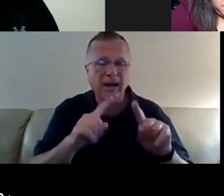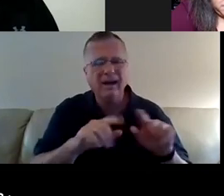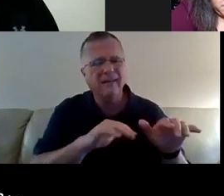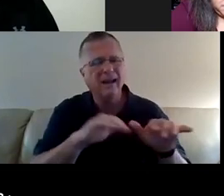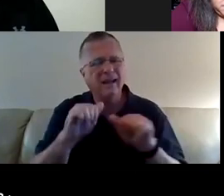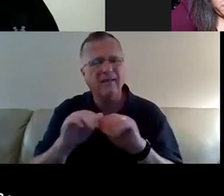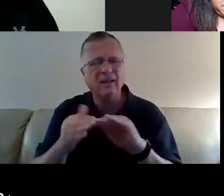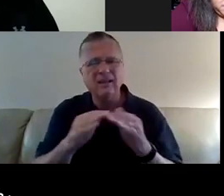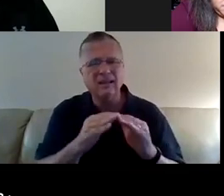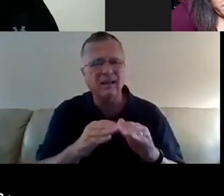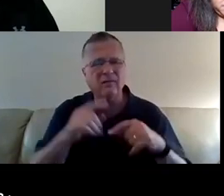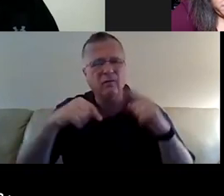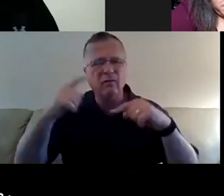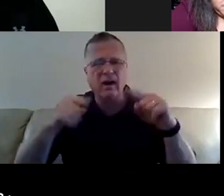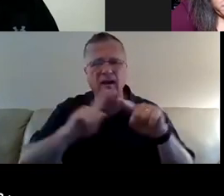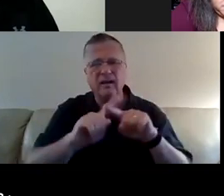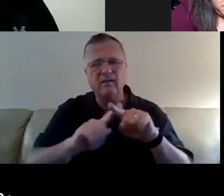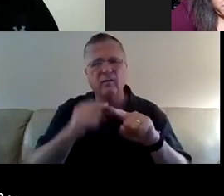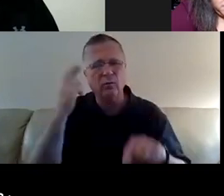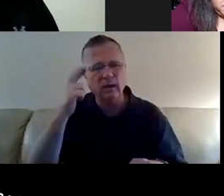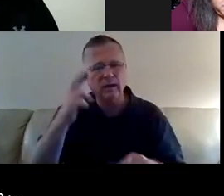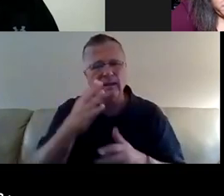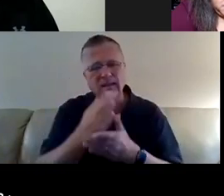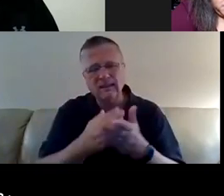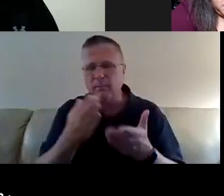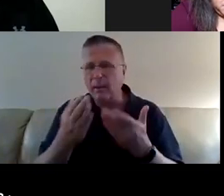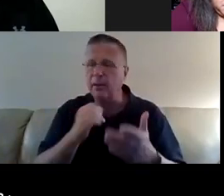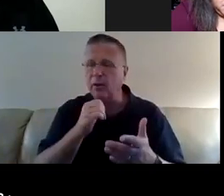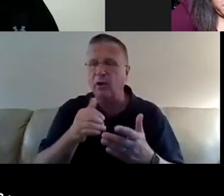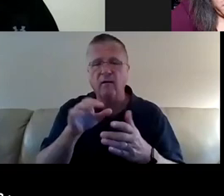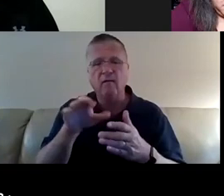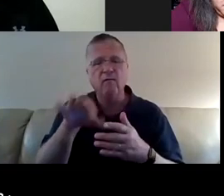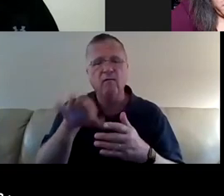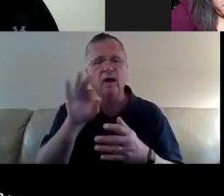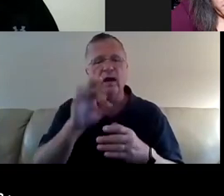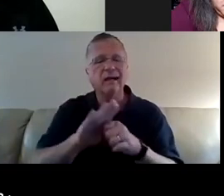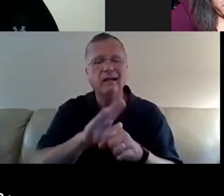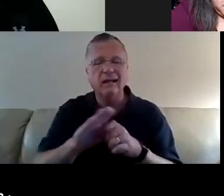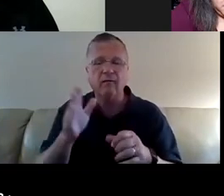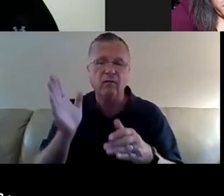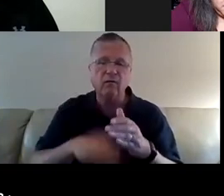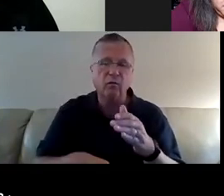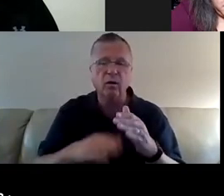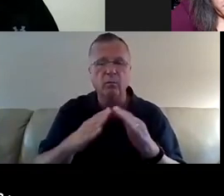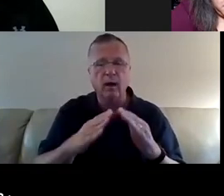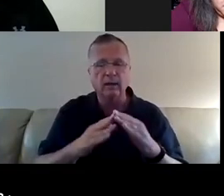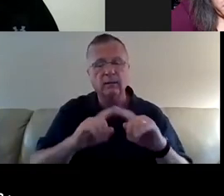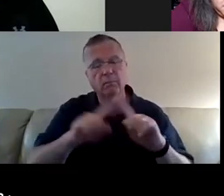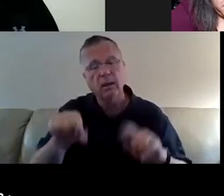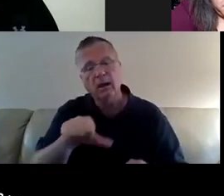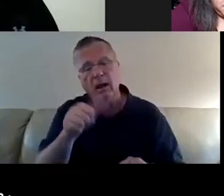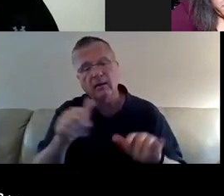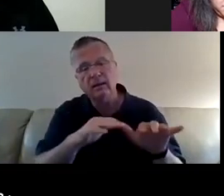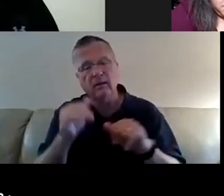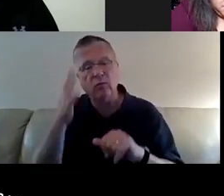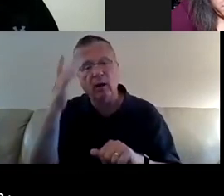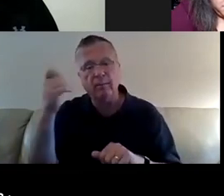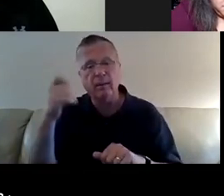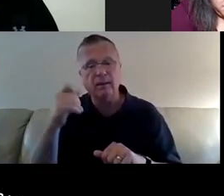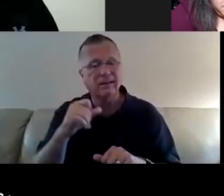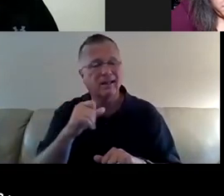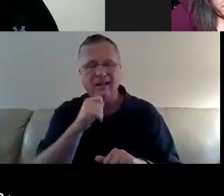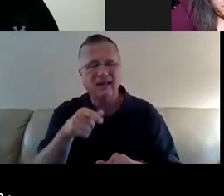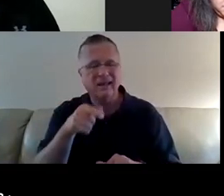Some because of not being able to find enough affordable housing. Others have left because they did not like the product available to